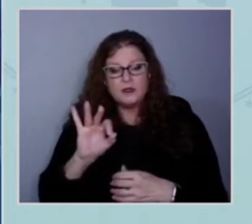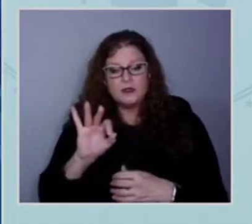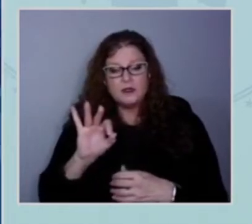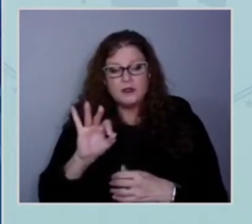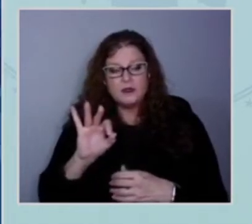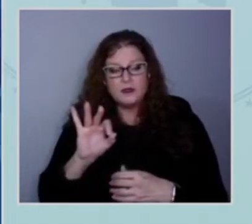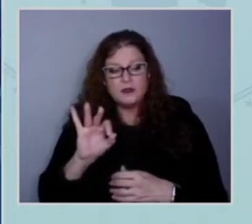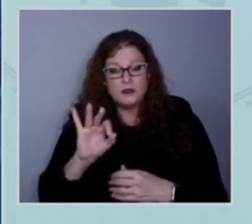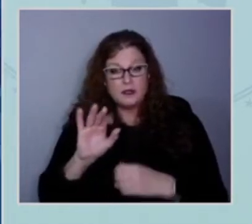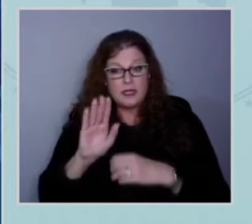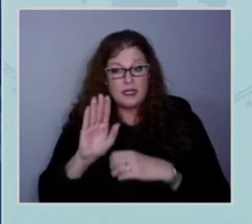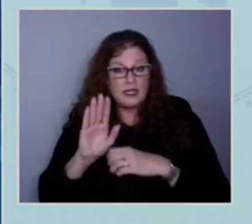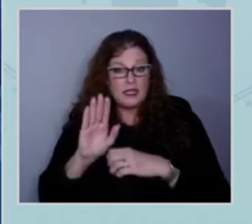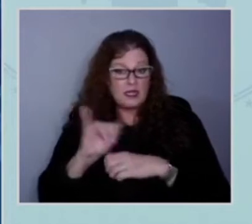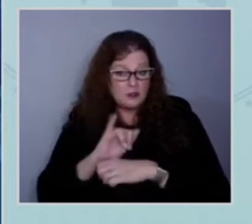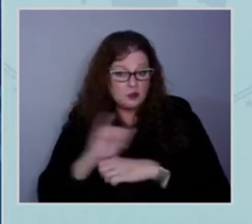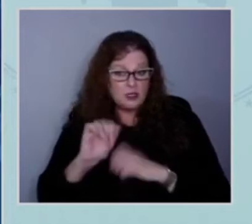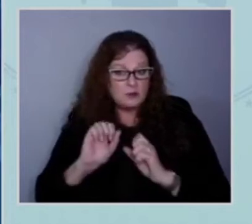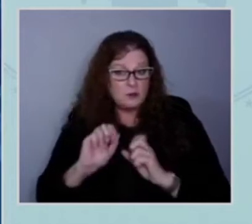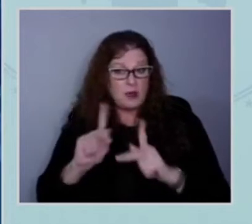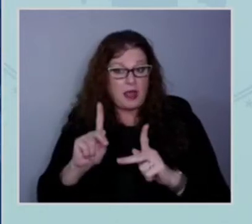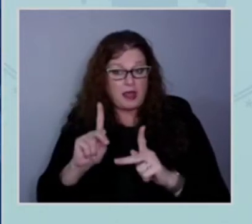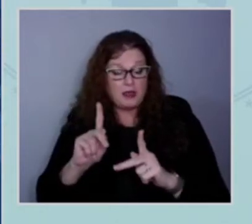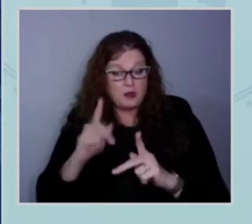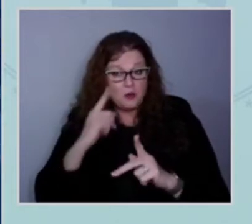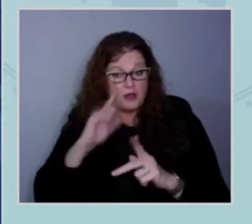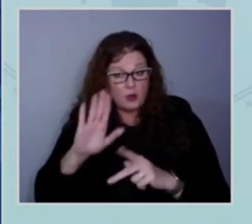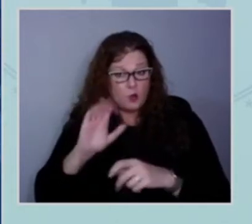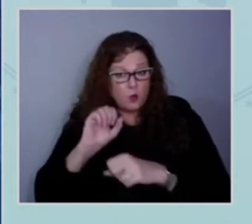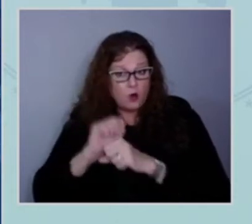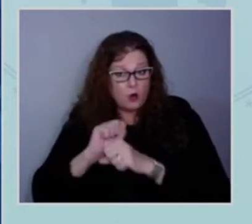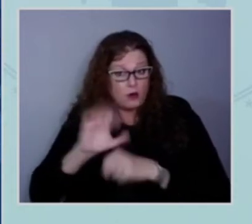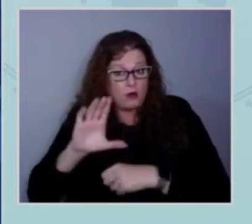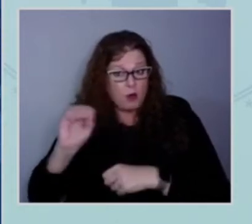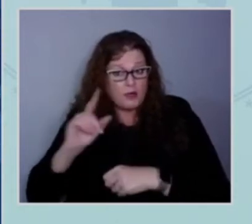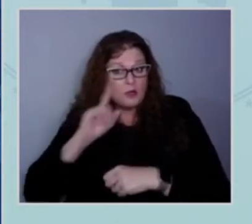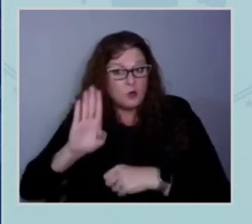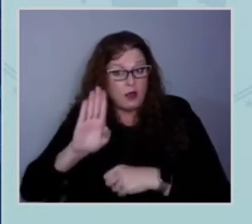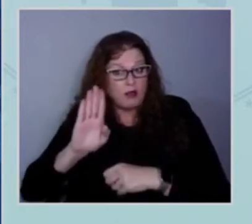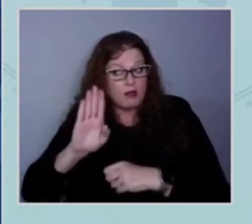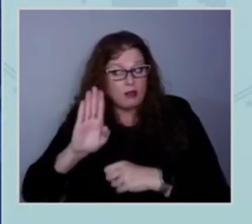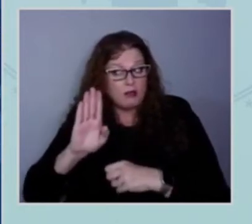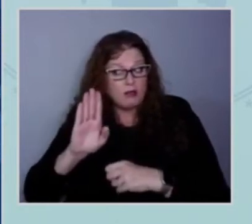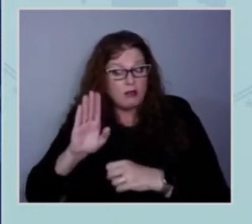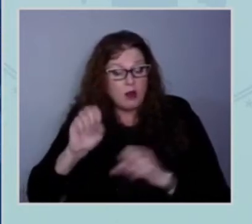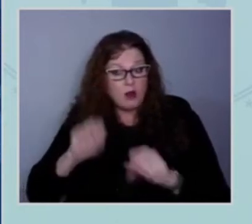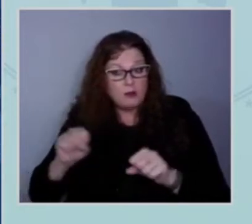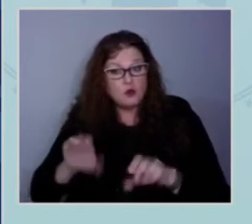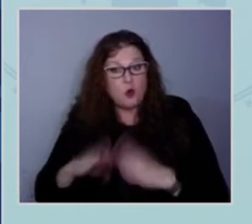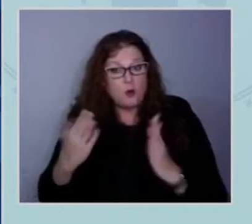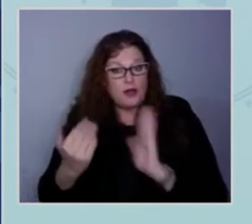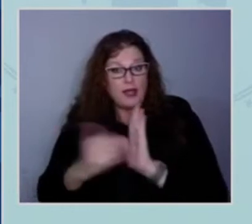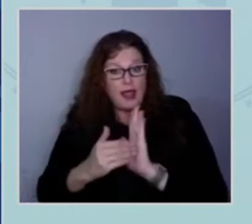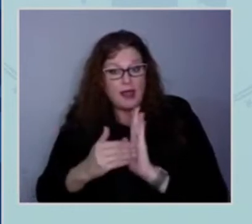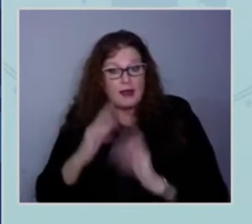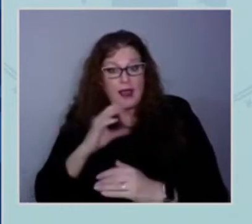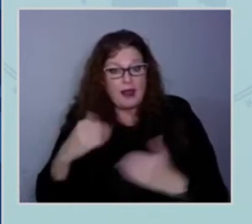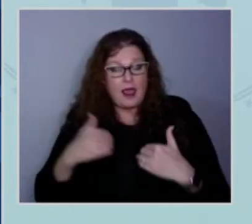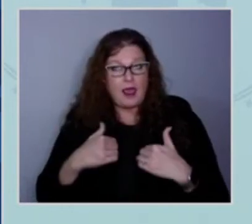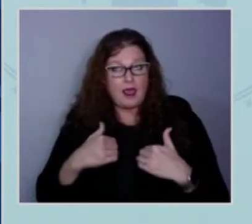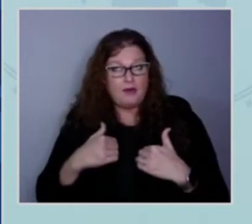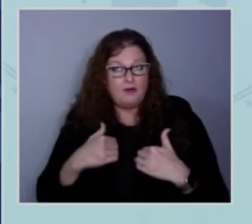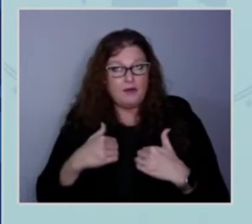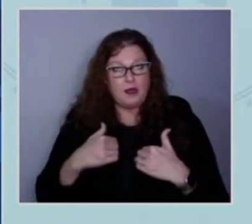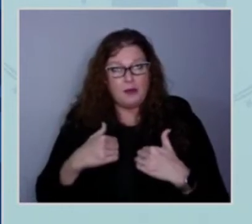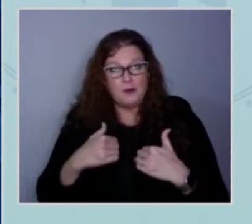that if the industry comes back, that is, your employers are